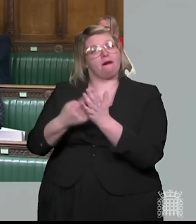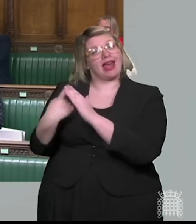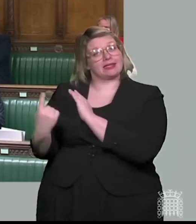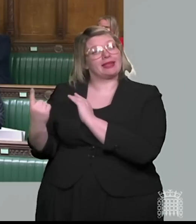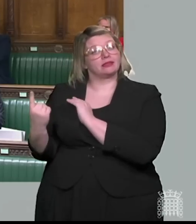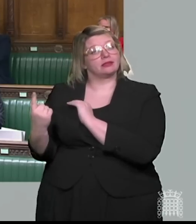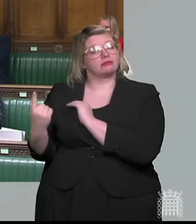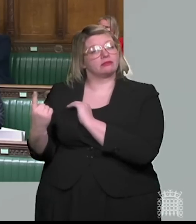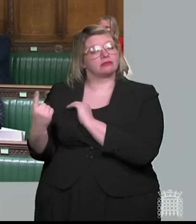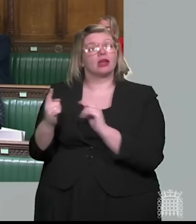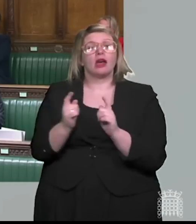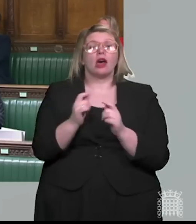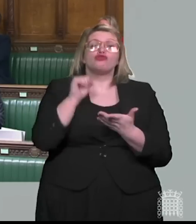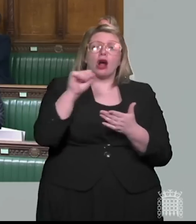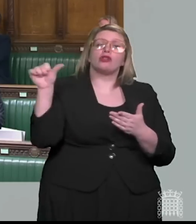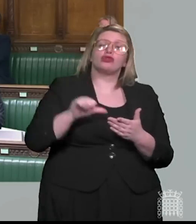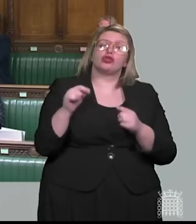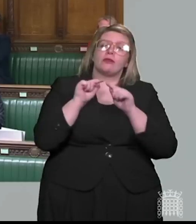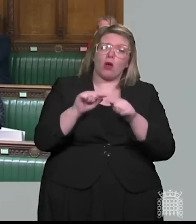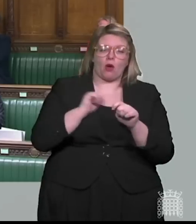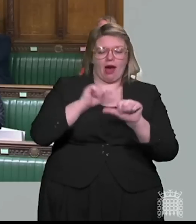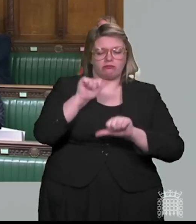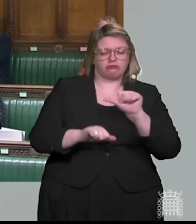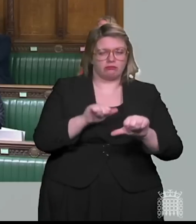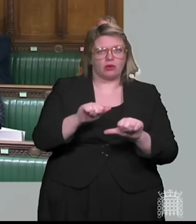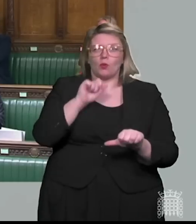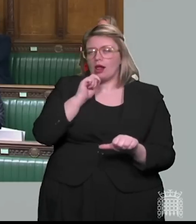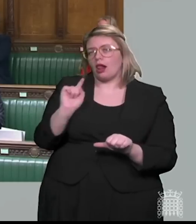for Chancellors, and we will be taking evidence from